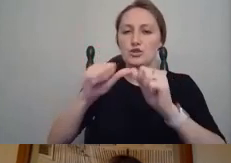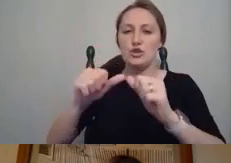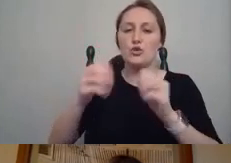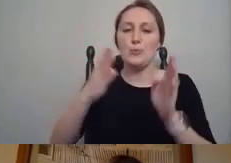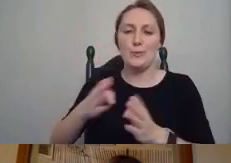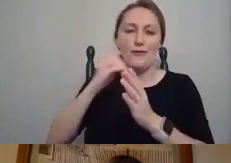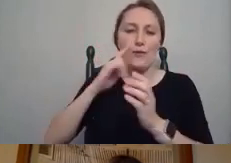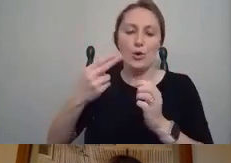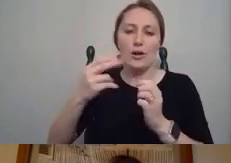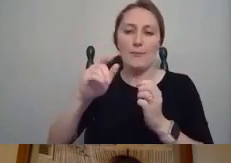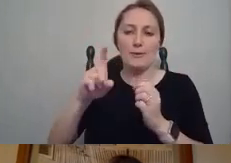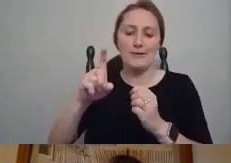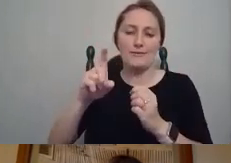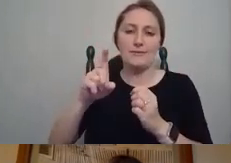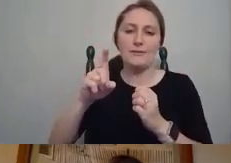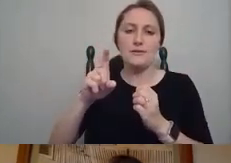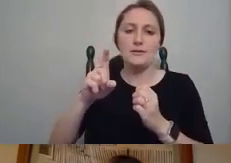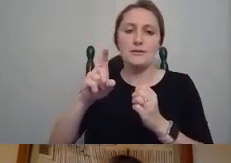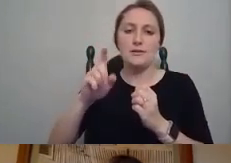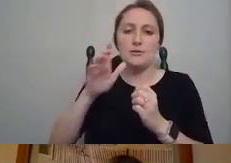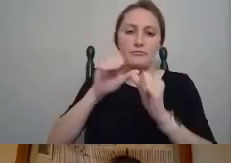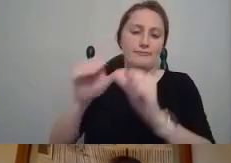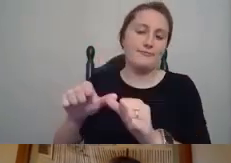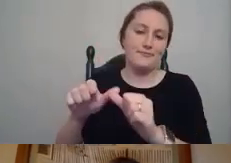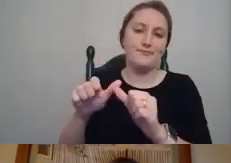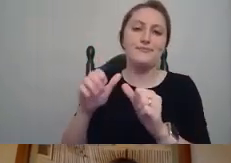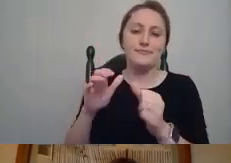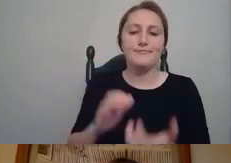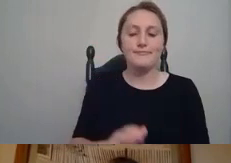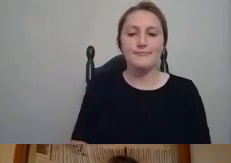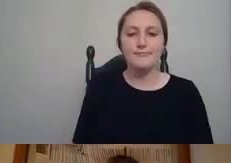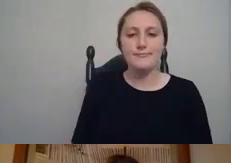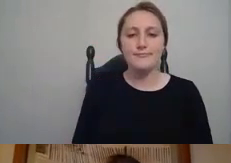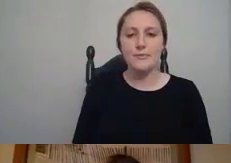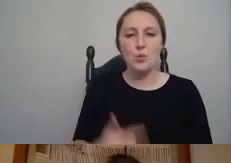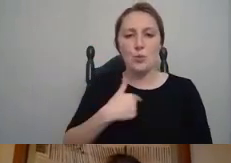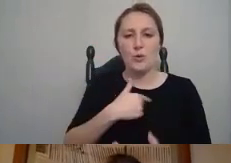about those plans once they begin to unfold.